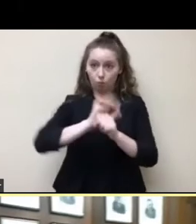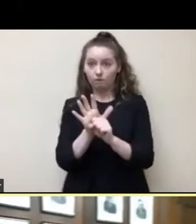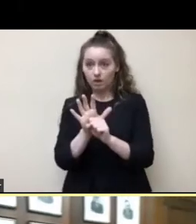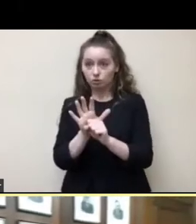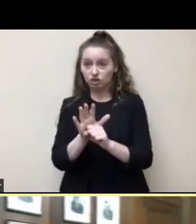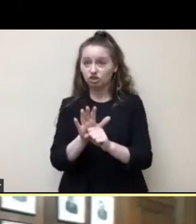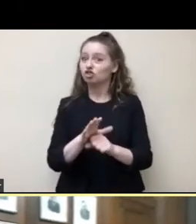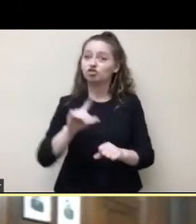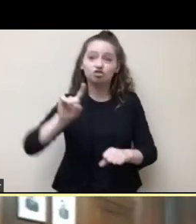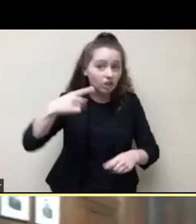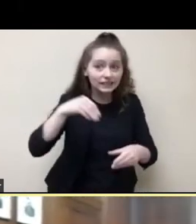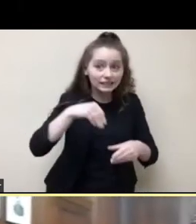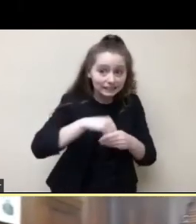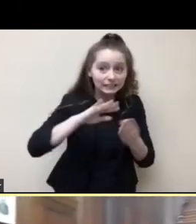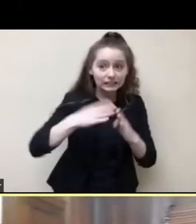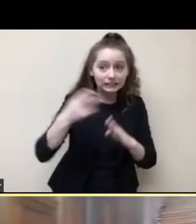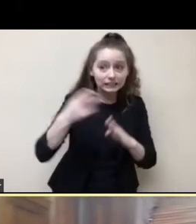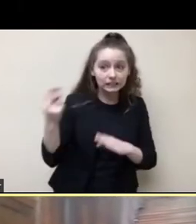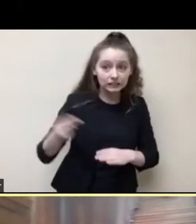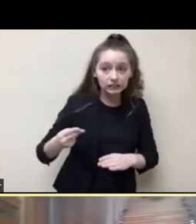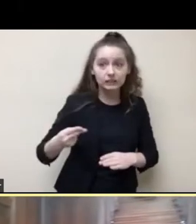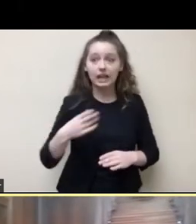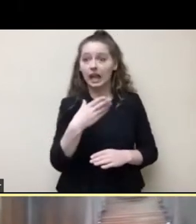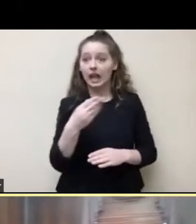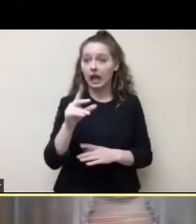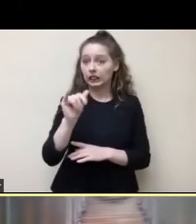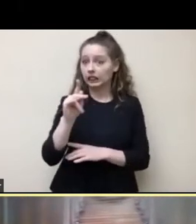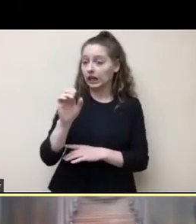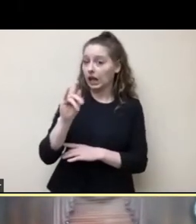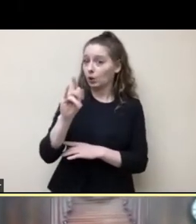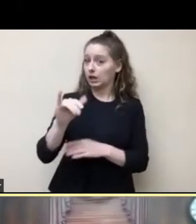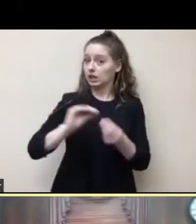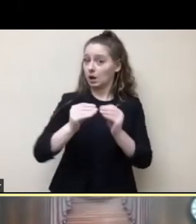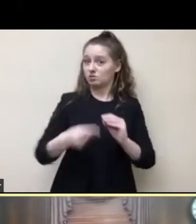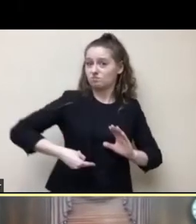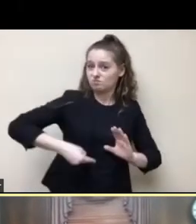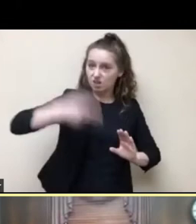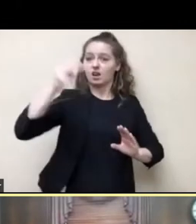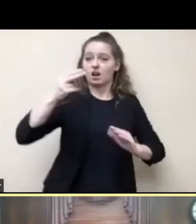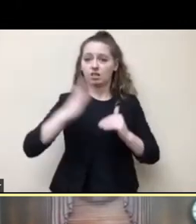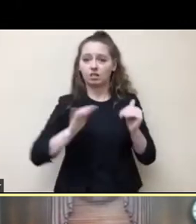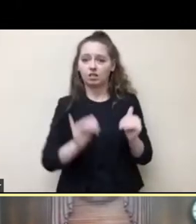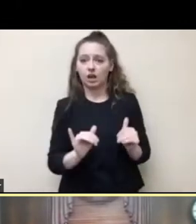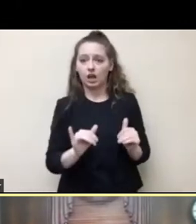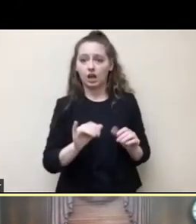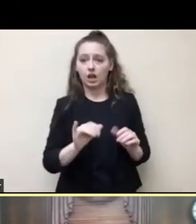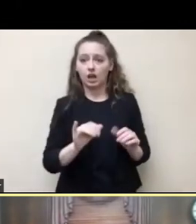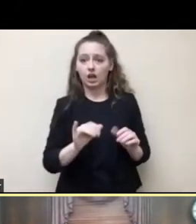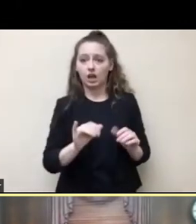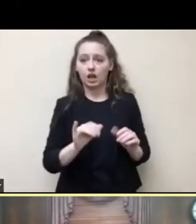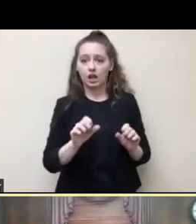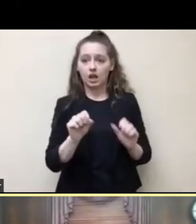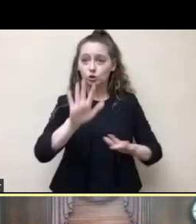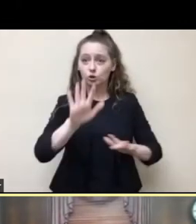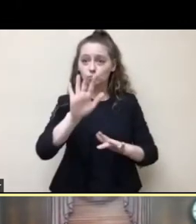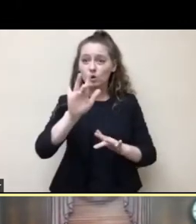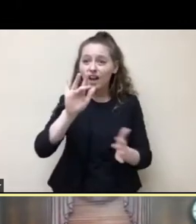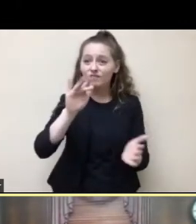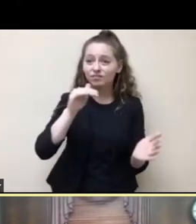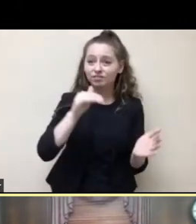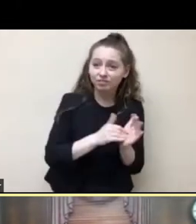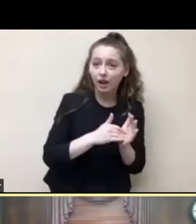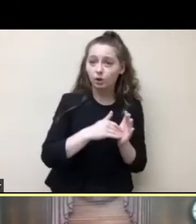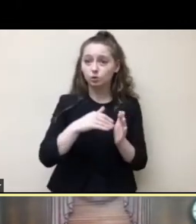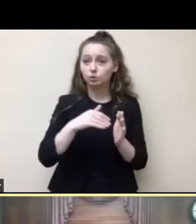In Lake County, the number is much higher than that. And statewide, it's 25,000 Hoosiers that are positive